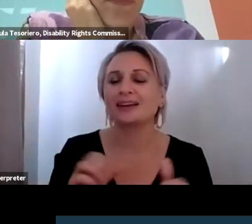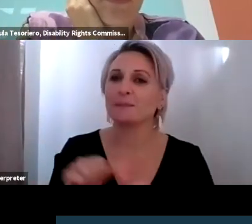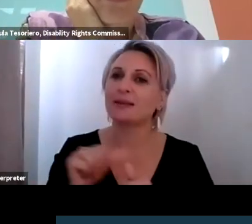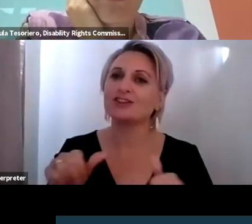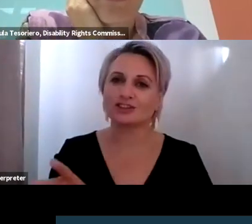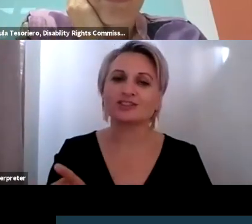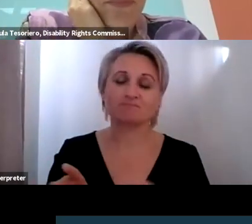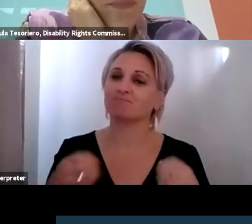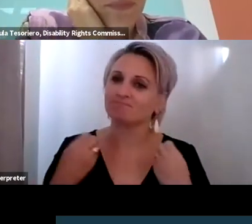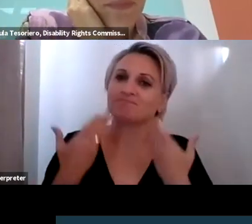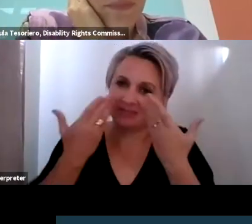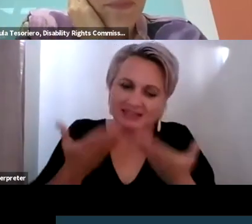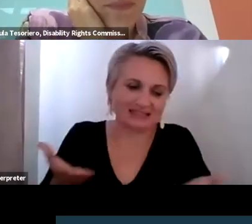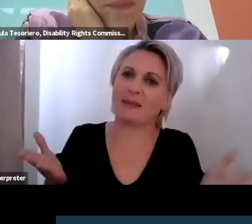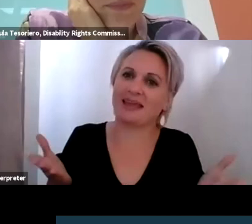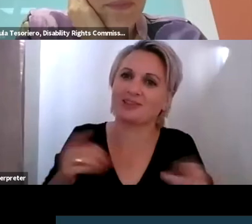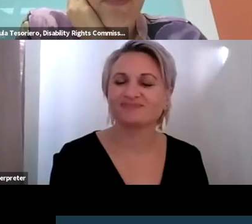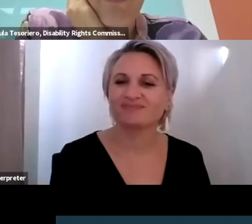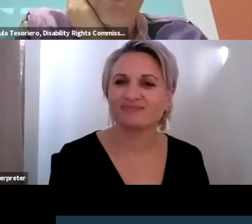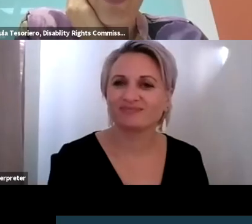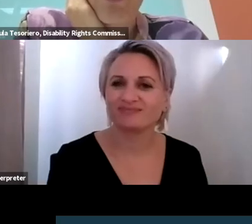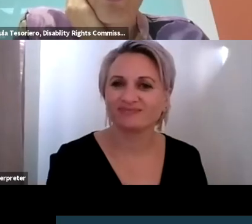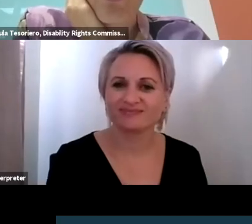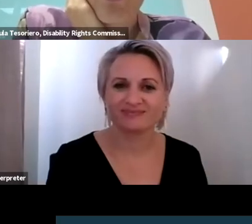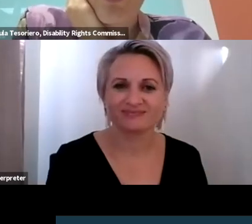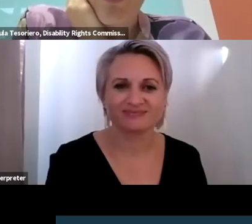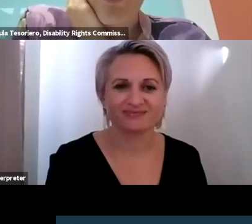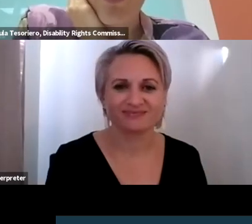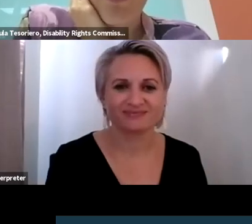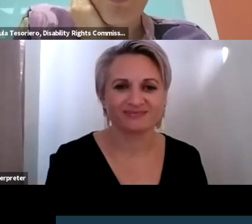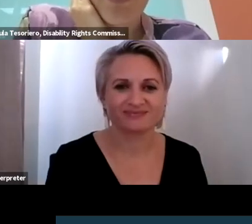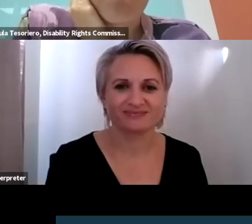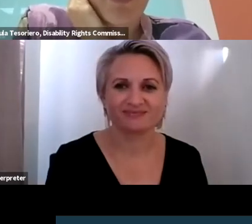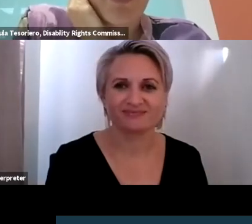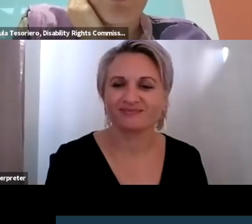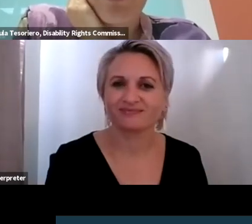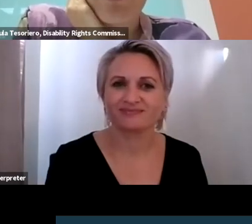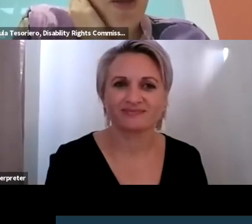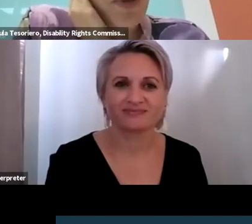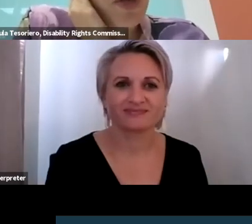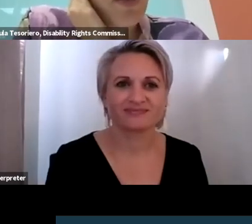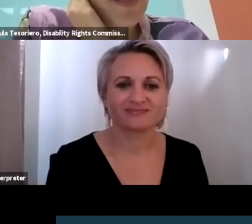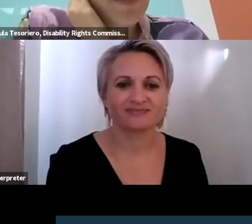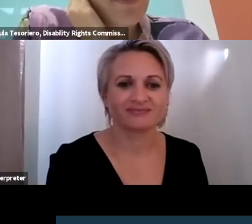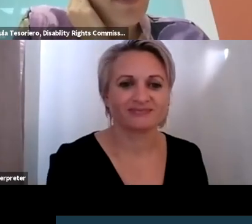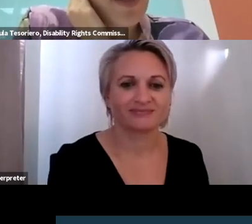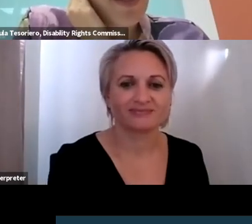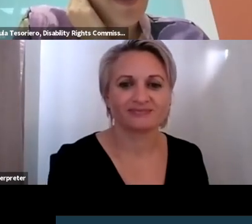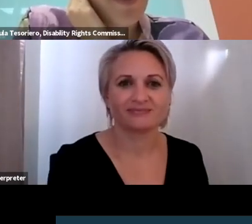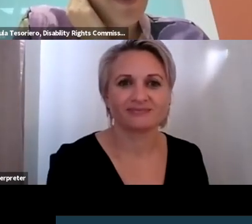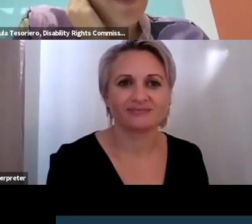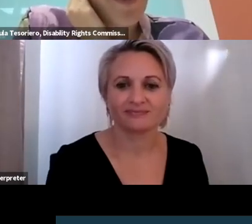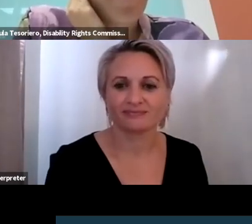bring yourself. So that'd be my 2 to kick off. Thanks, Mark. Paula? Happy to go next. I